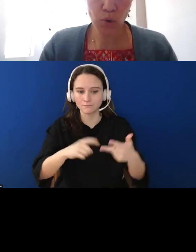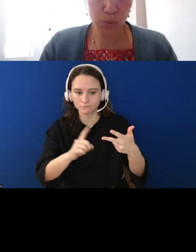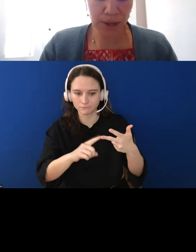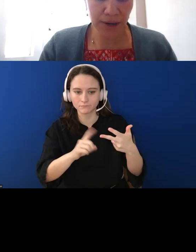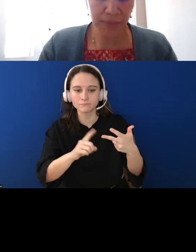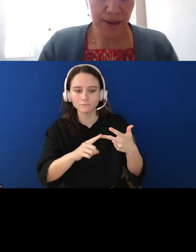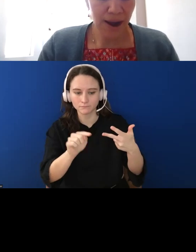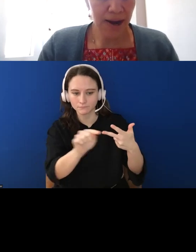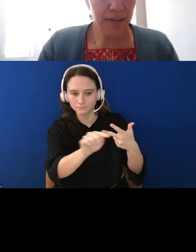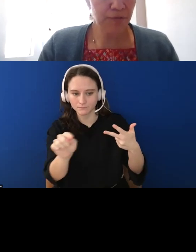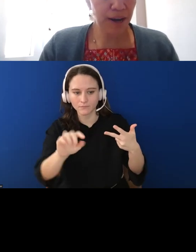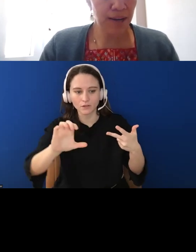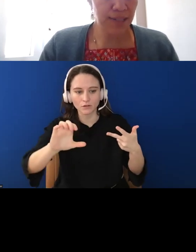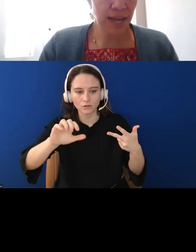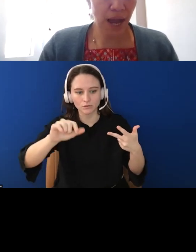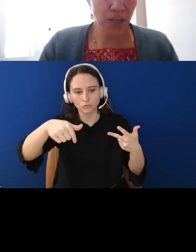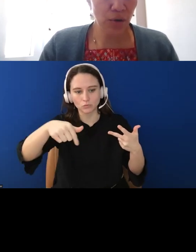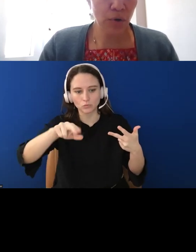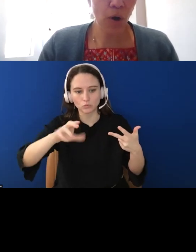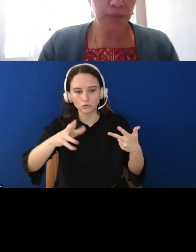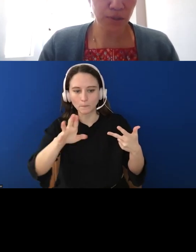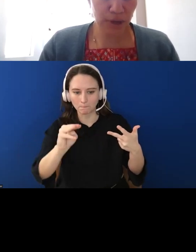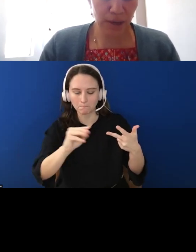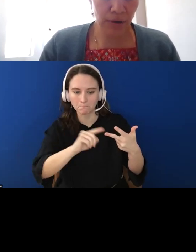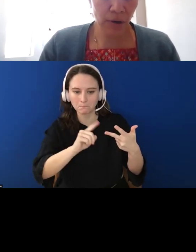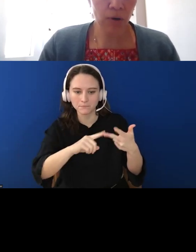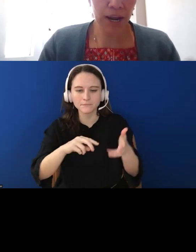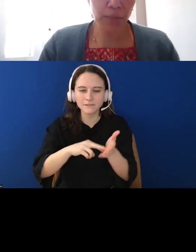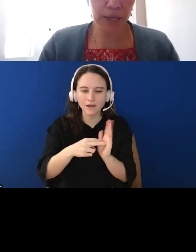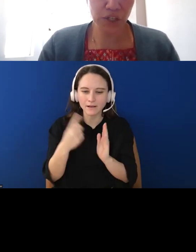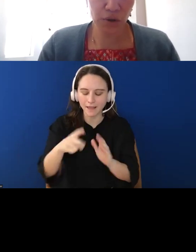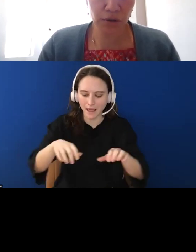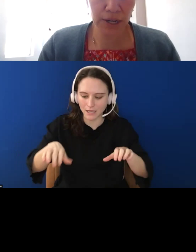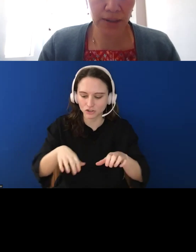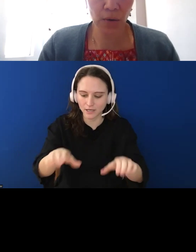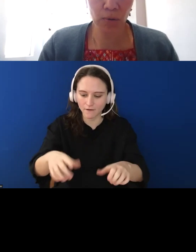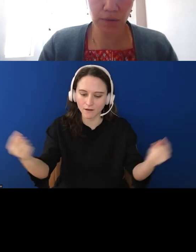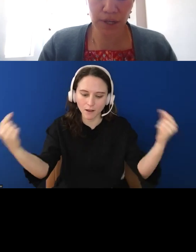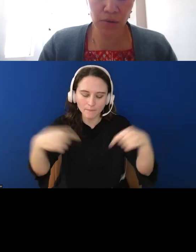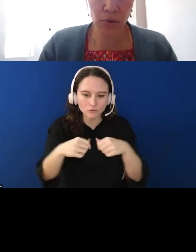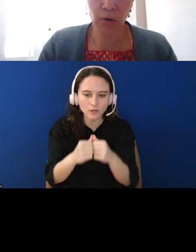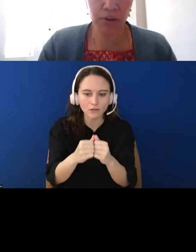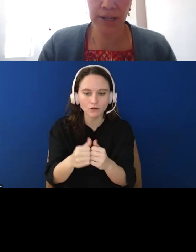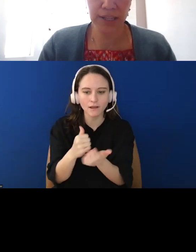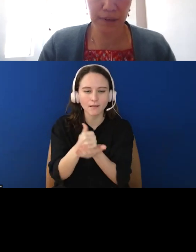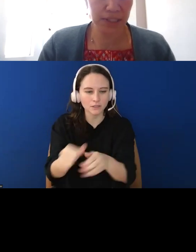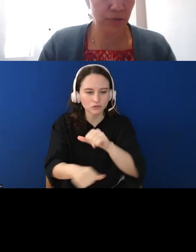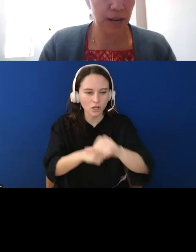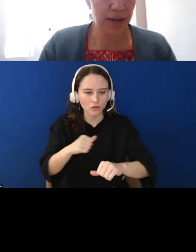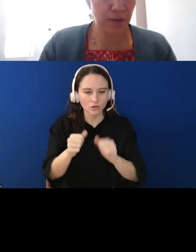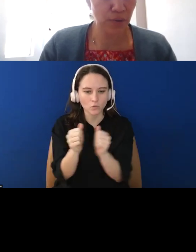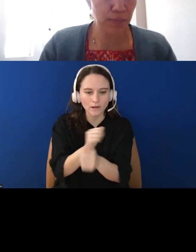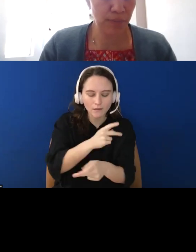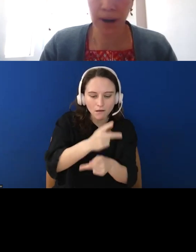or kuchubej are defined as the action of coming together or helping each other in the cultivation or other